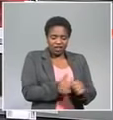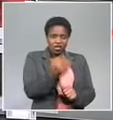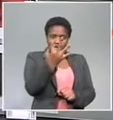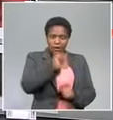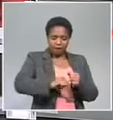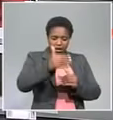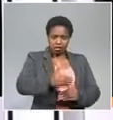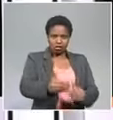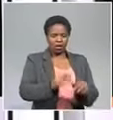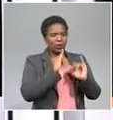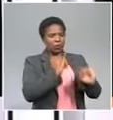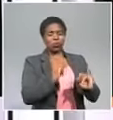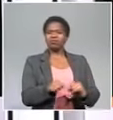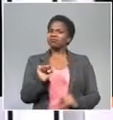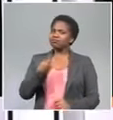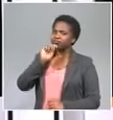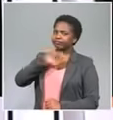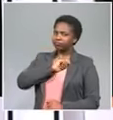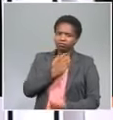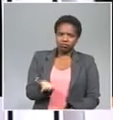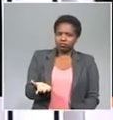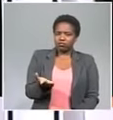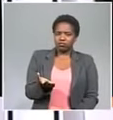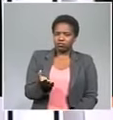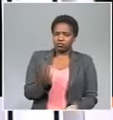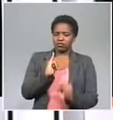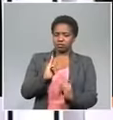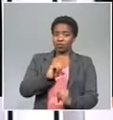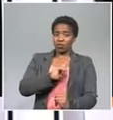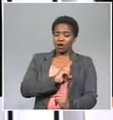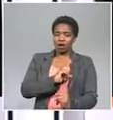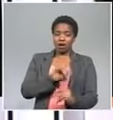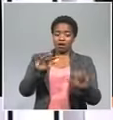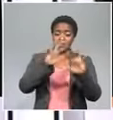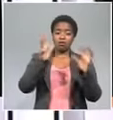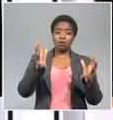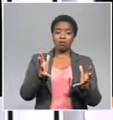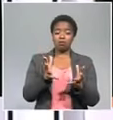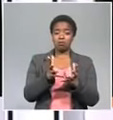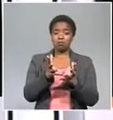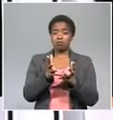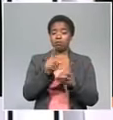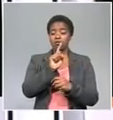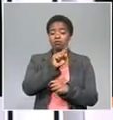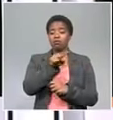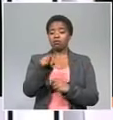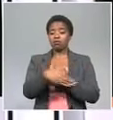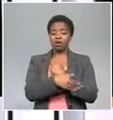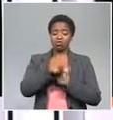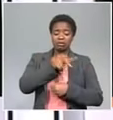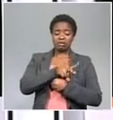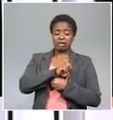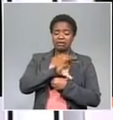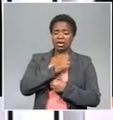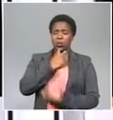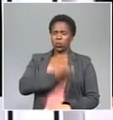shocking. Very shocking indeed, Sally, and you weren't the only one that was shocked. We had economists globally who watch our economy very closely shocked